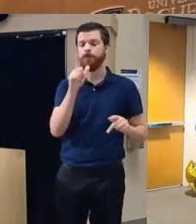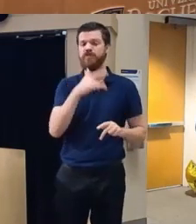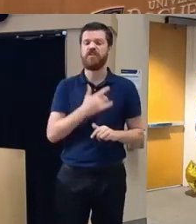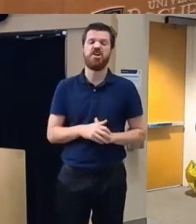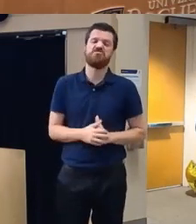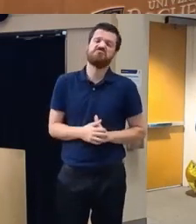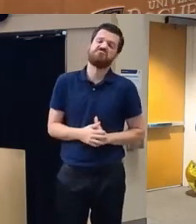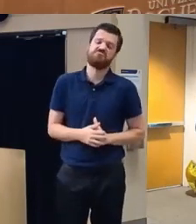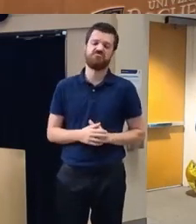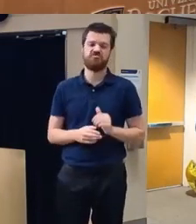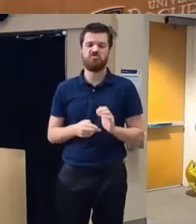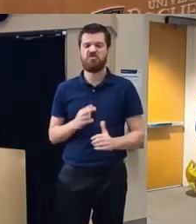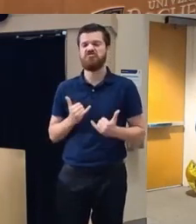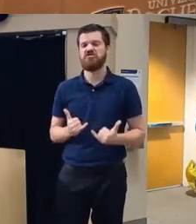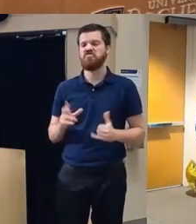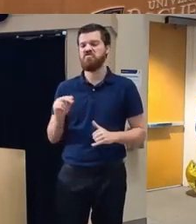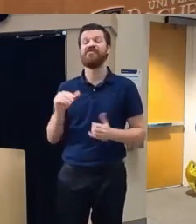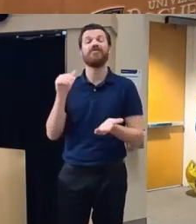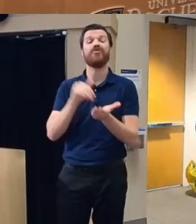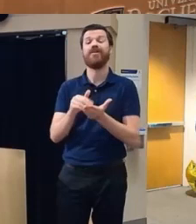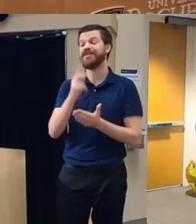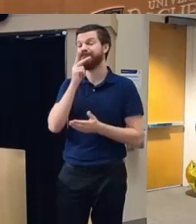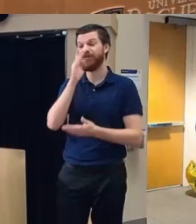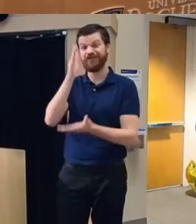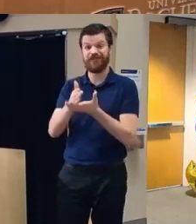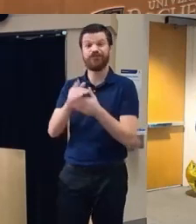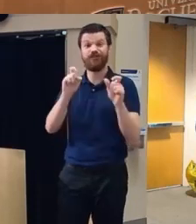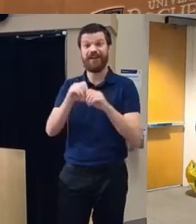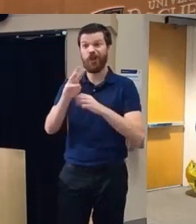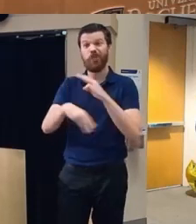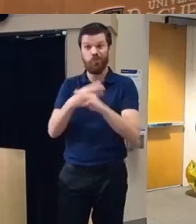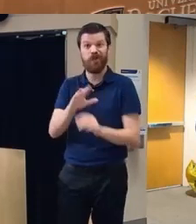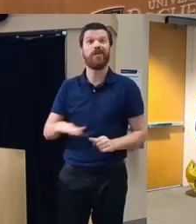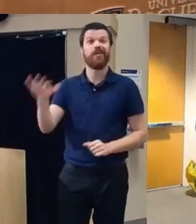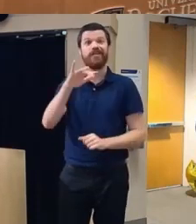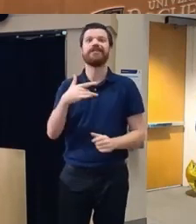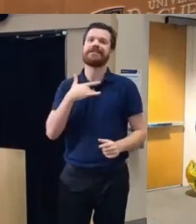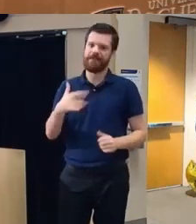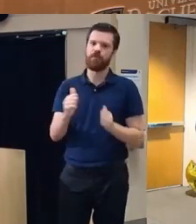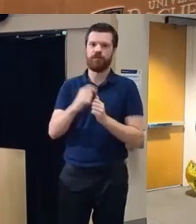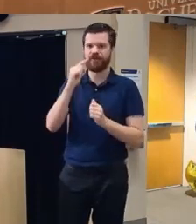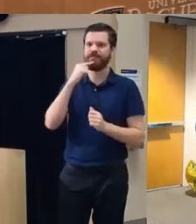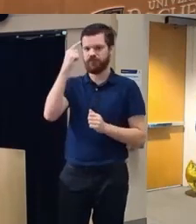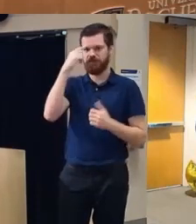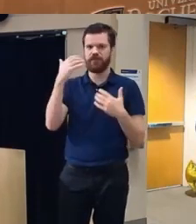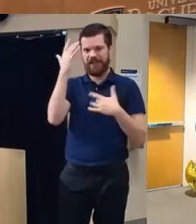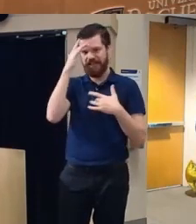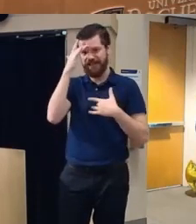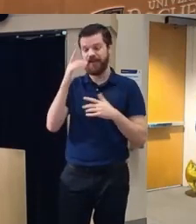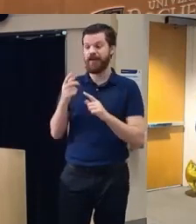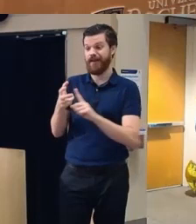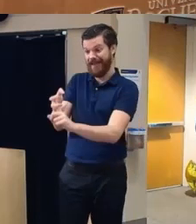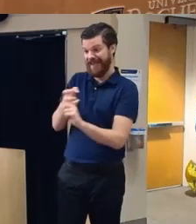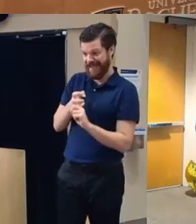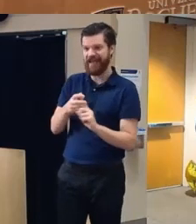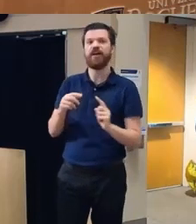away necessarily. A lot of the smoking cessation trials in the world, and particularly for people with serious mental illness, are only getting people that like